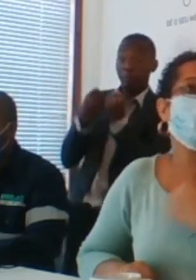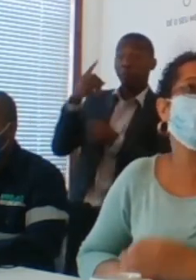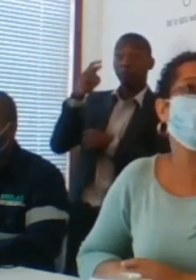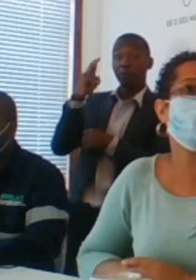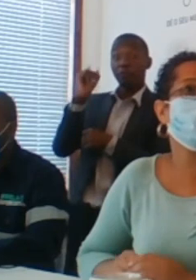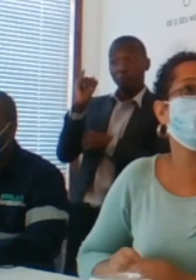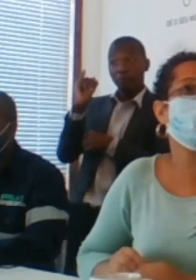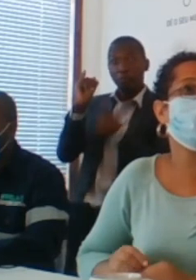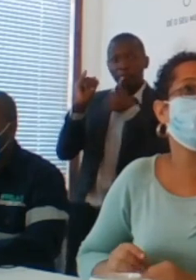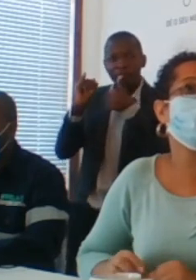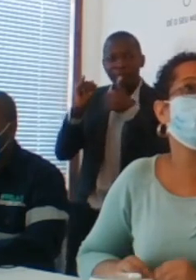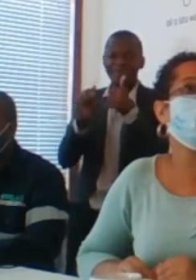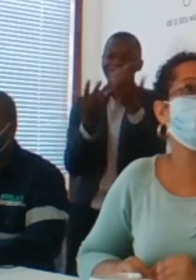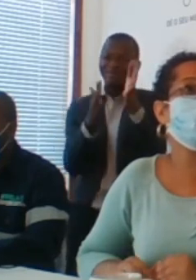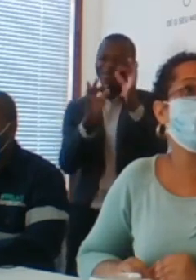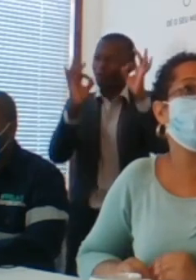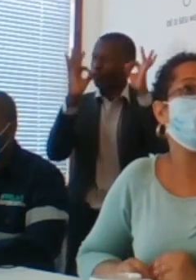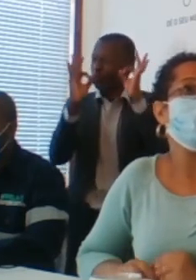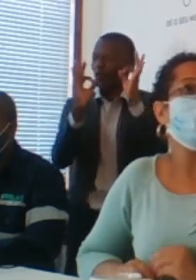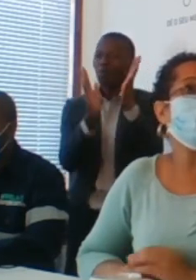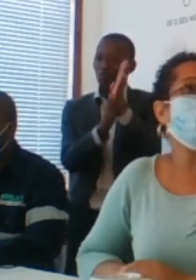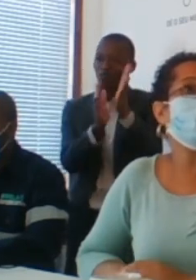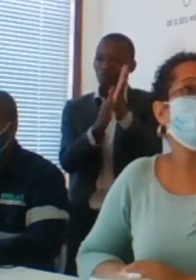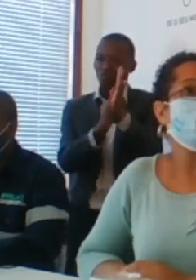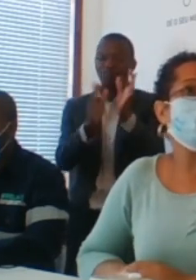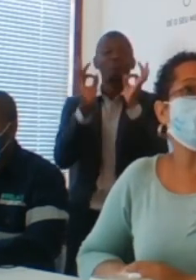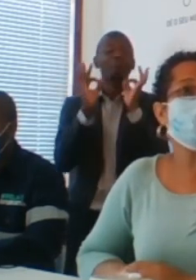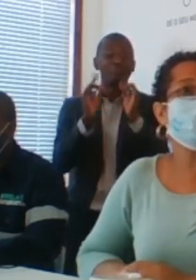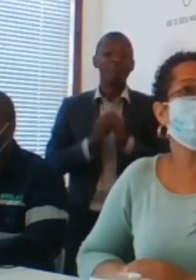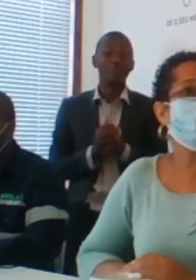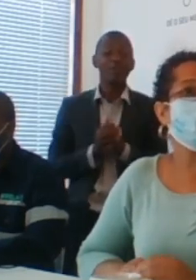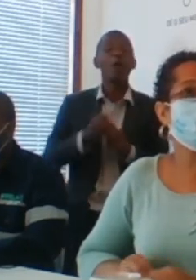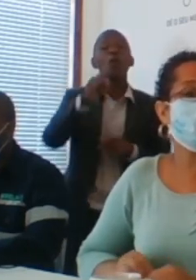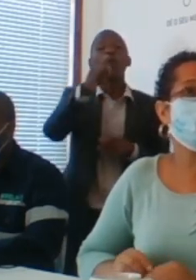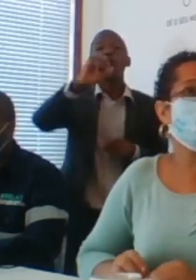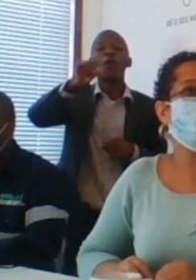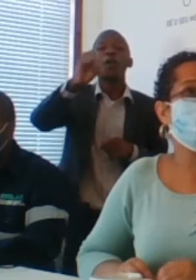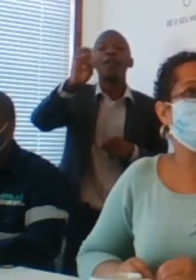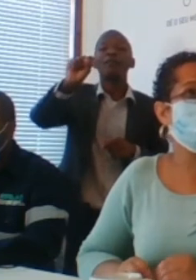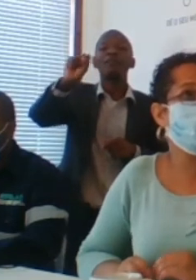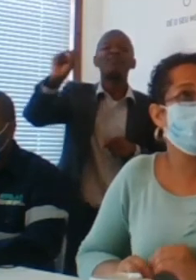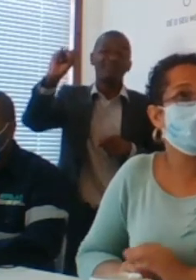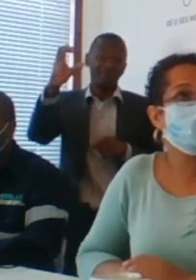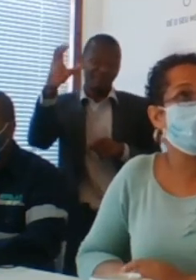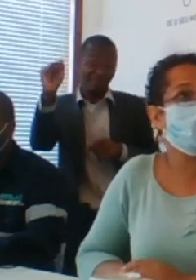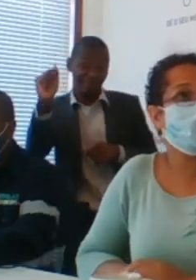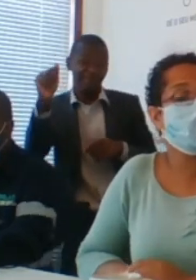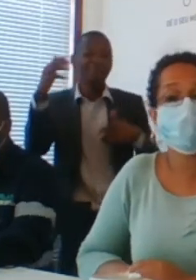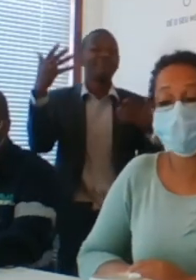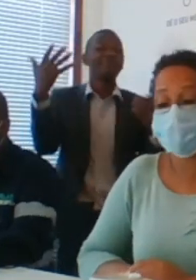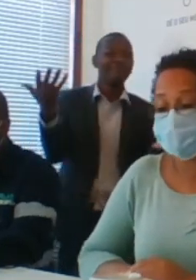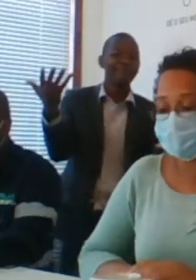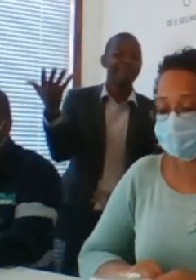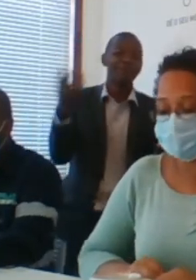done, PRI Mozambique, well done, PRI Worldwide. Jessica is also saying amazing, they are enjoying,